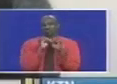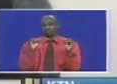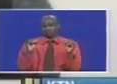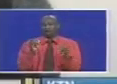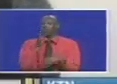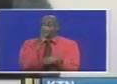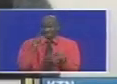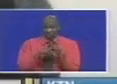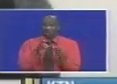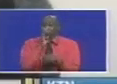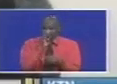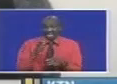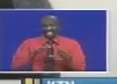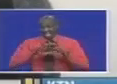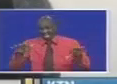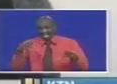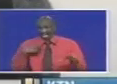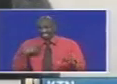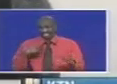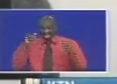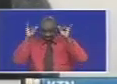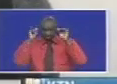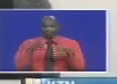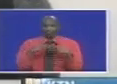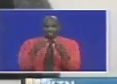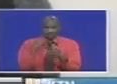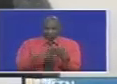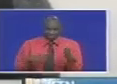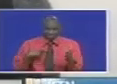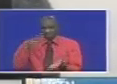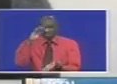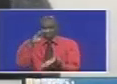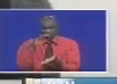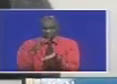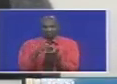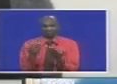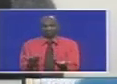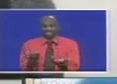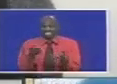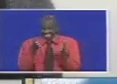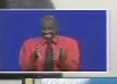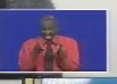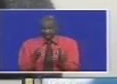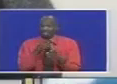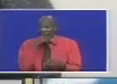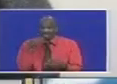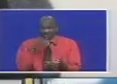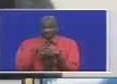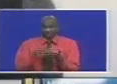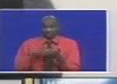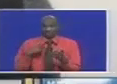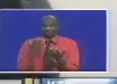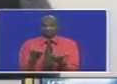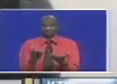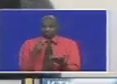water, pasture, and livestock production are deteriorating. Currently, the drought situation is moderate. The